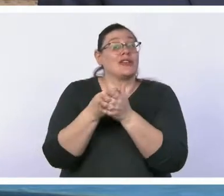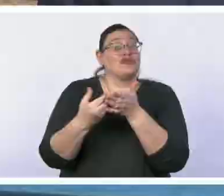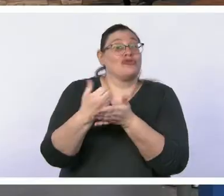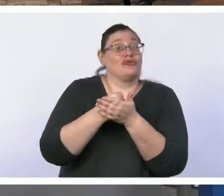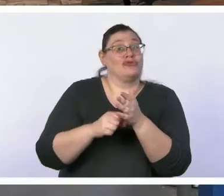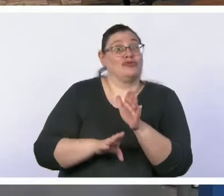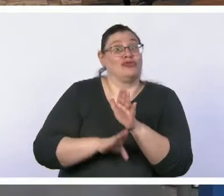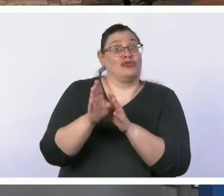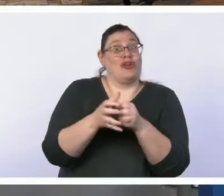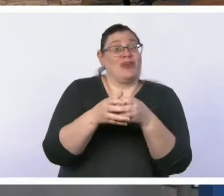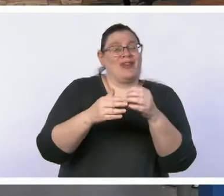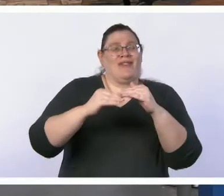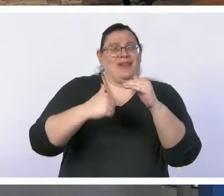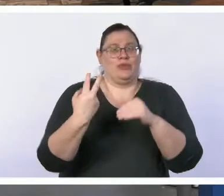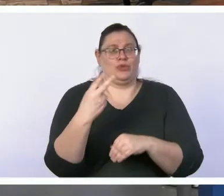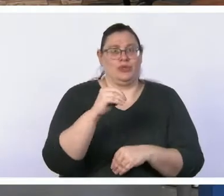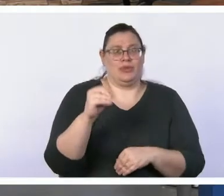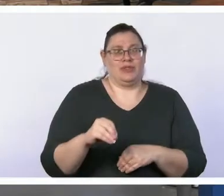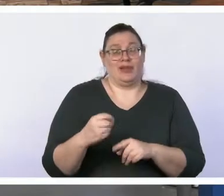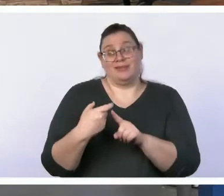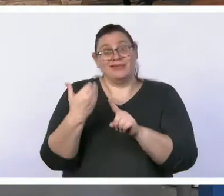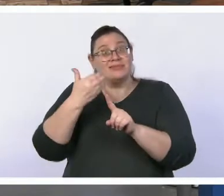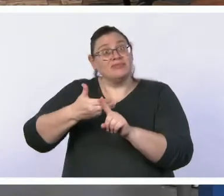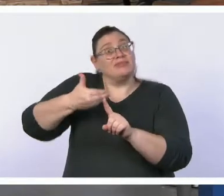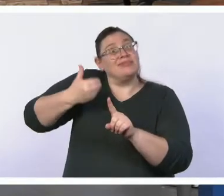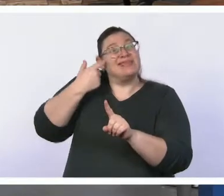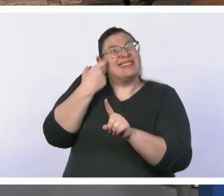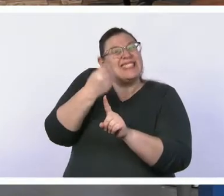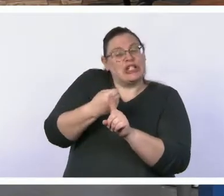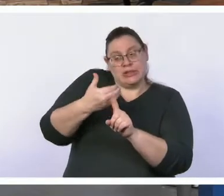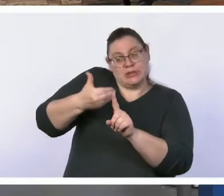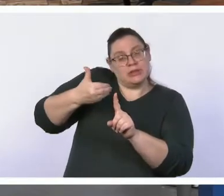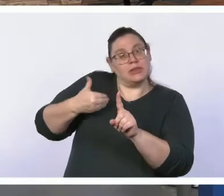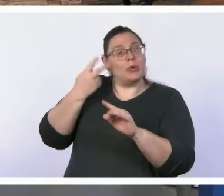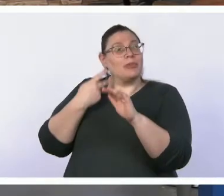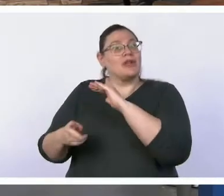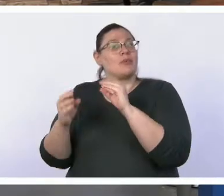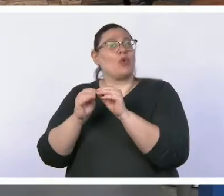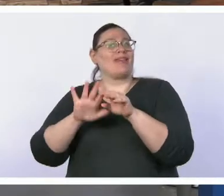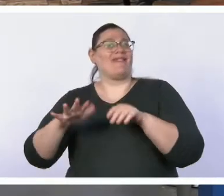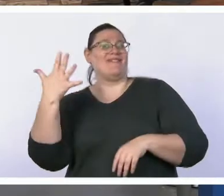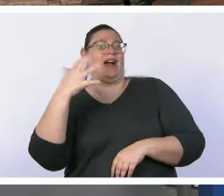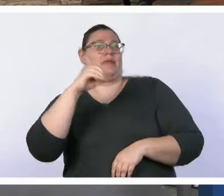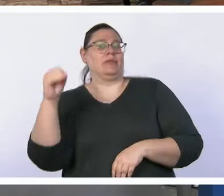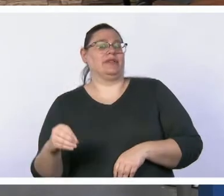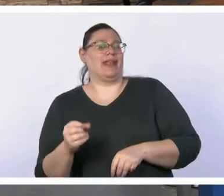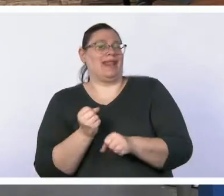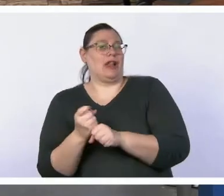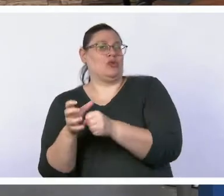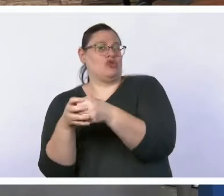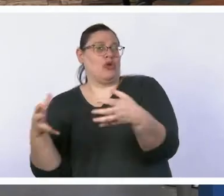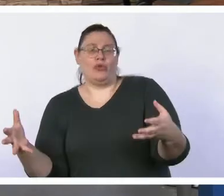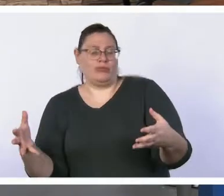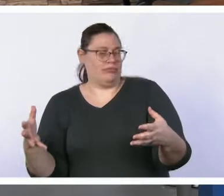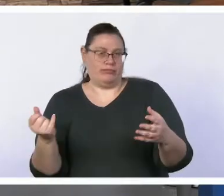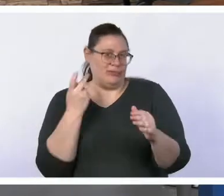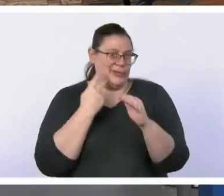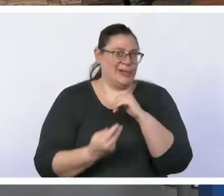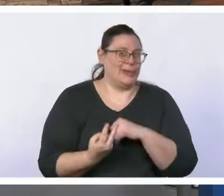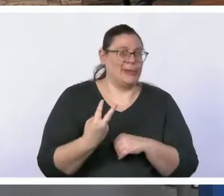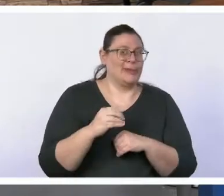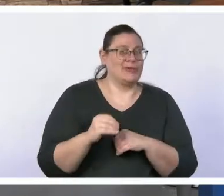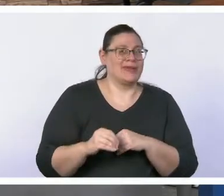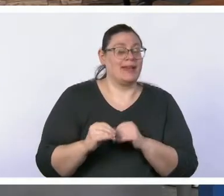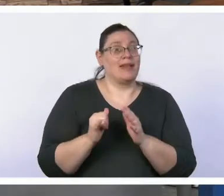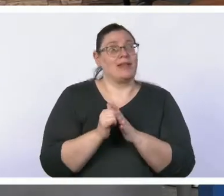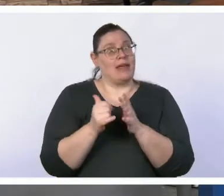2%, whereas in recent years we've been projecting over 5% annual growth, and that makes a great deal of